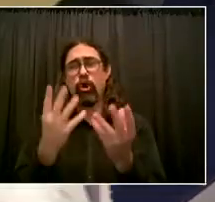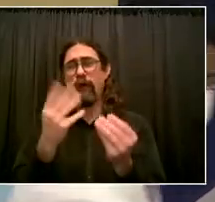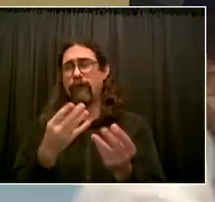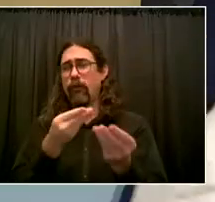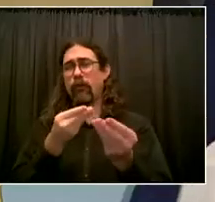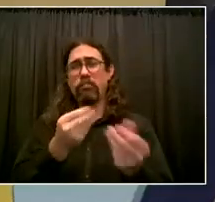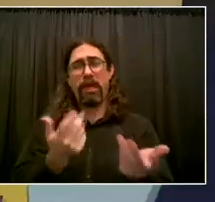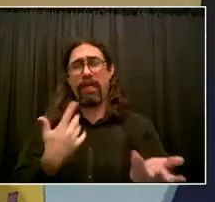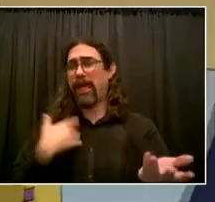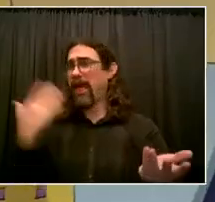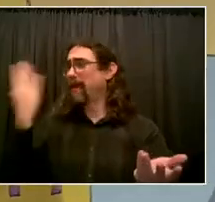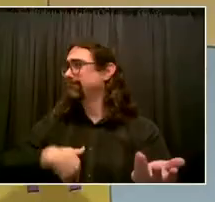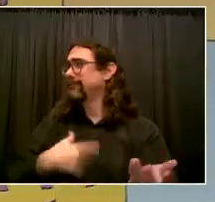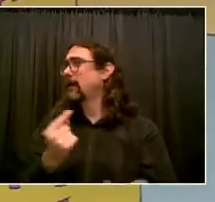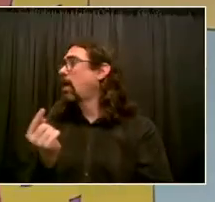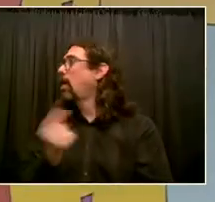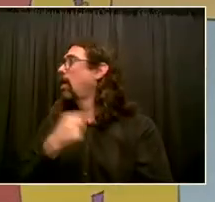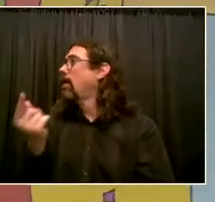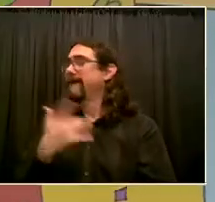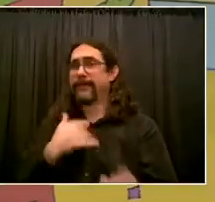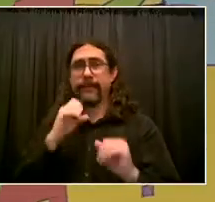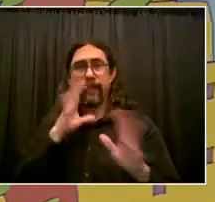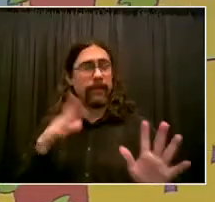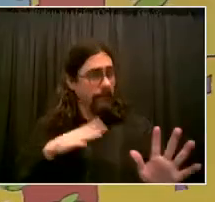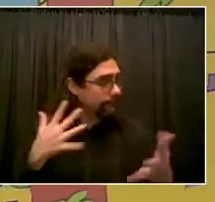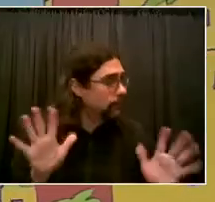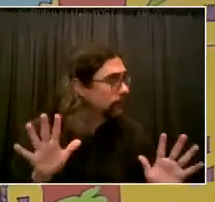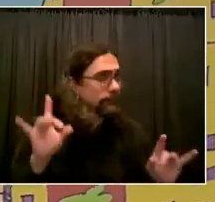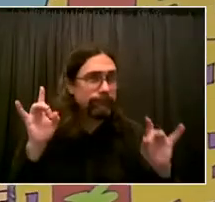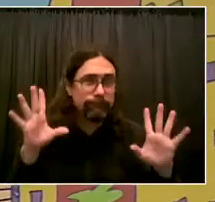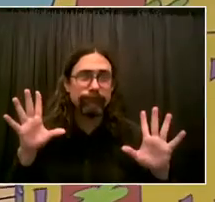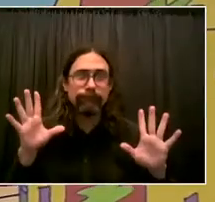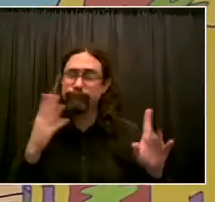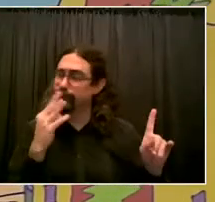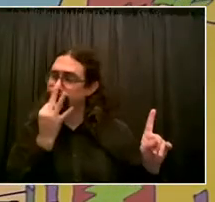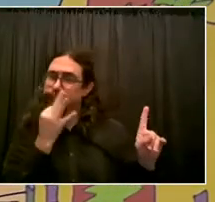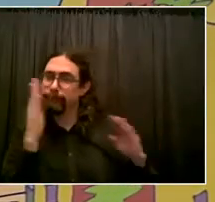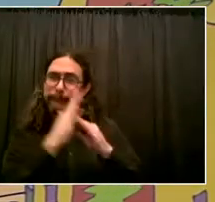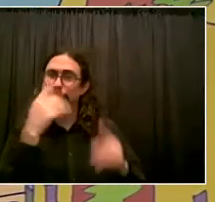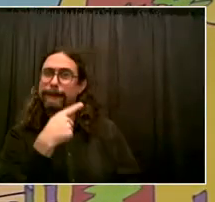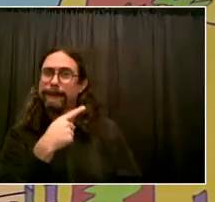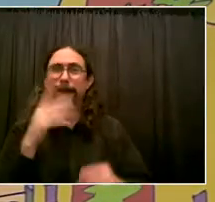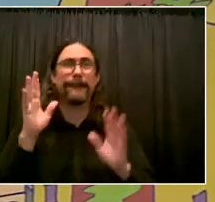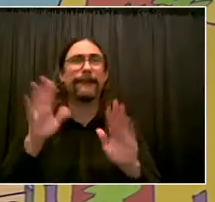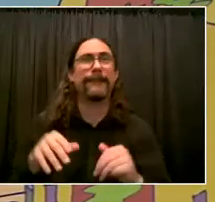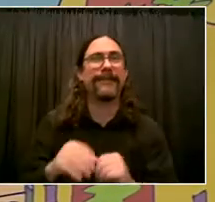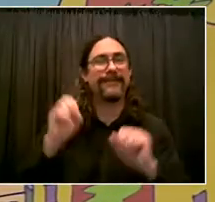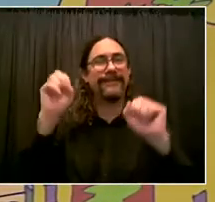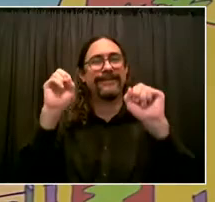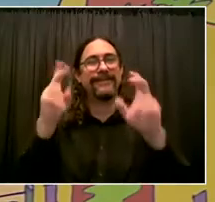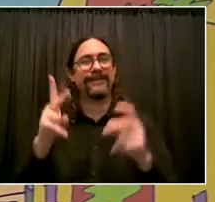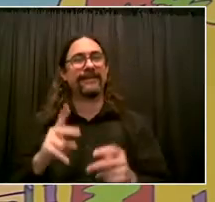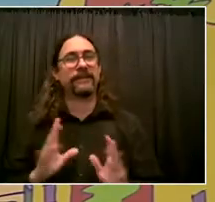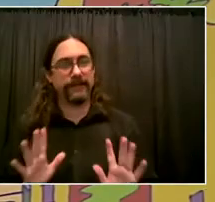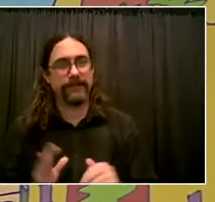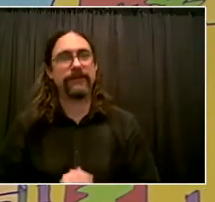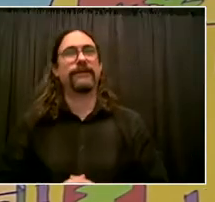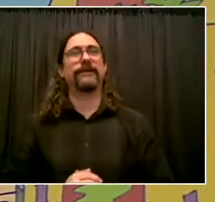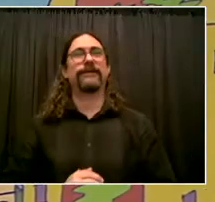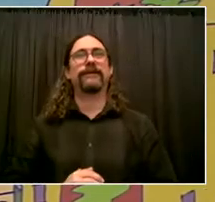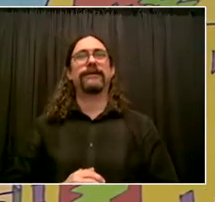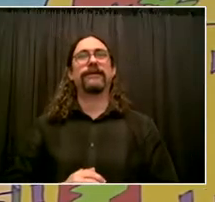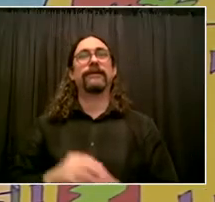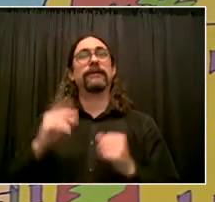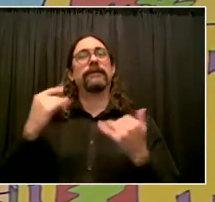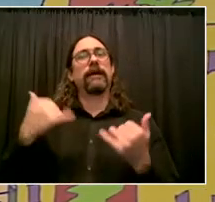now, want you to hear from a great expert, really one of the most powerful voices during this whole almost